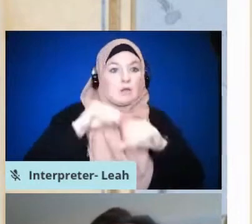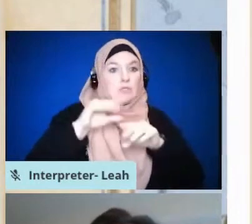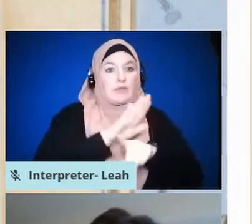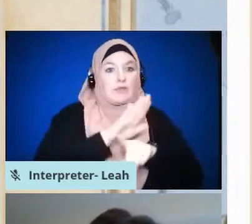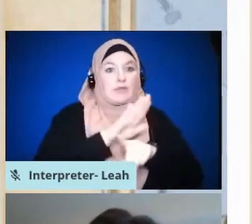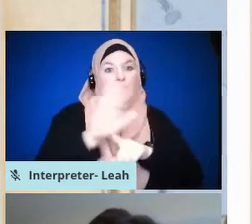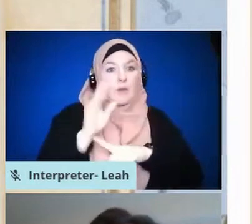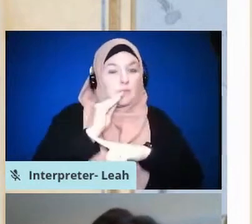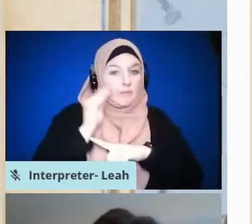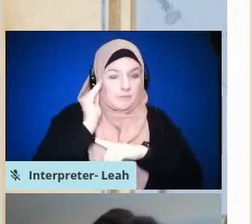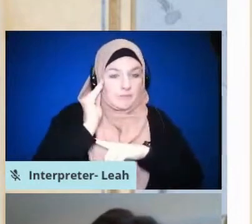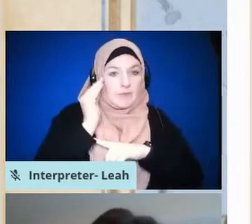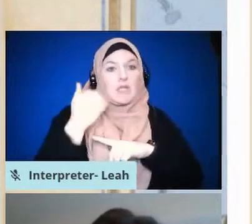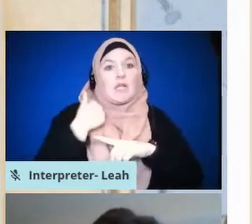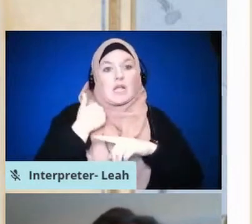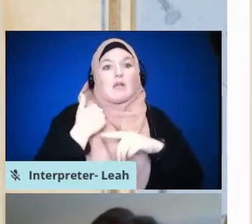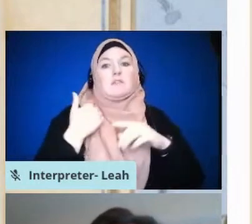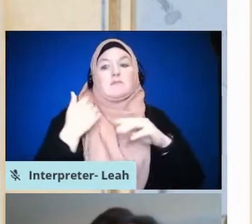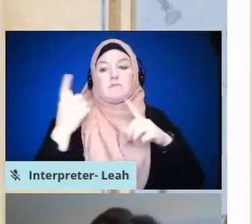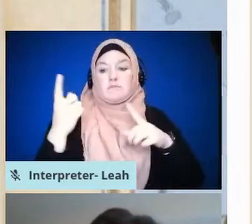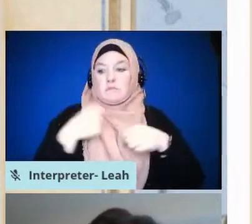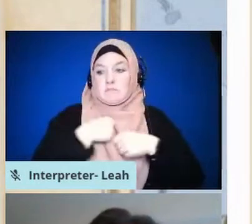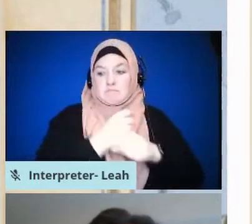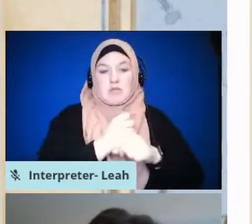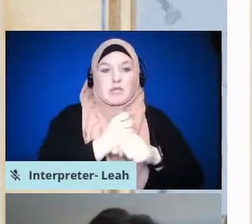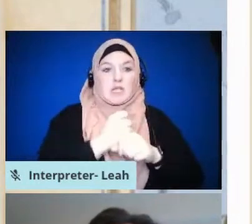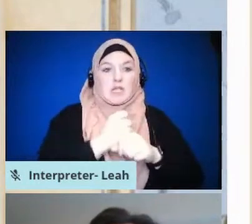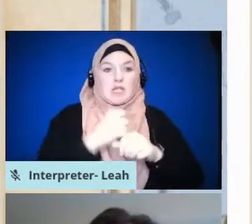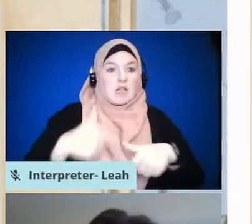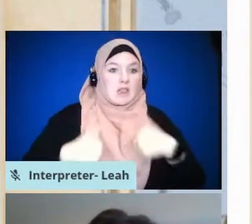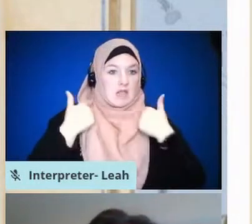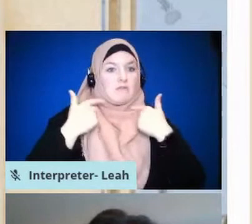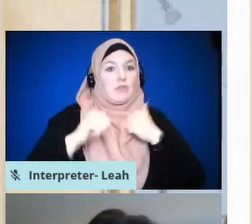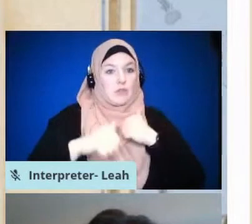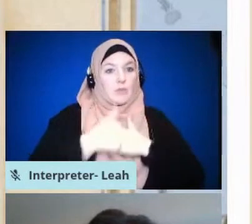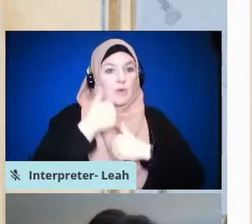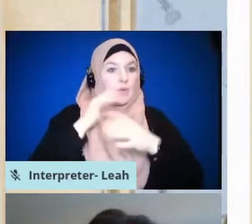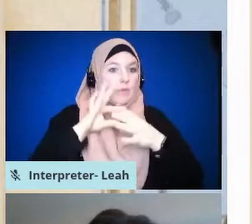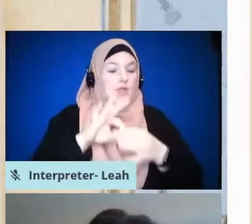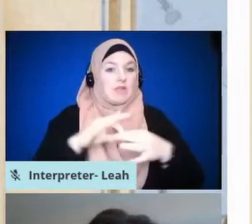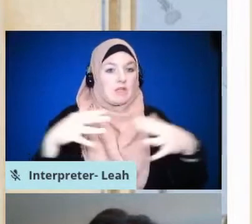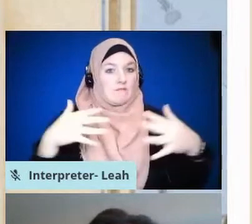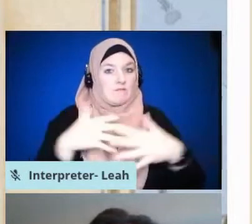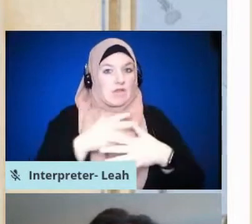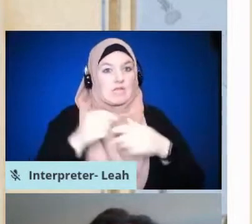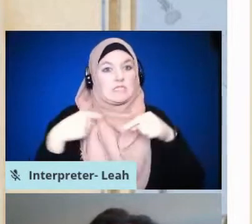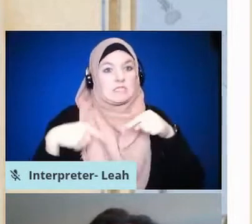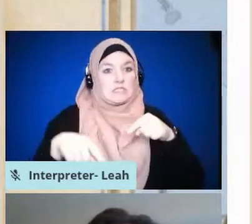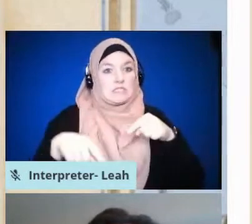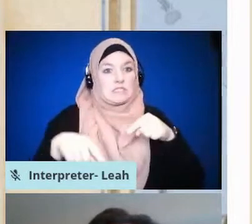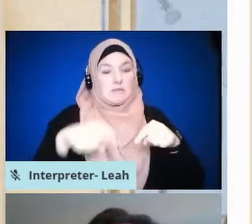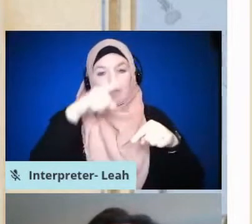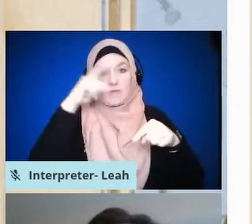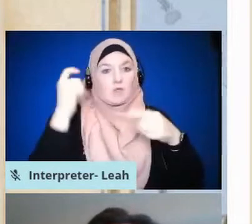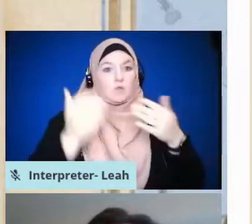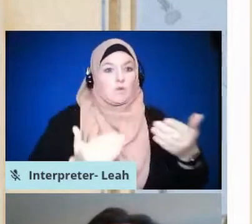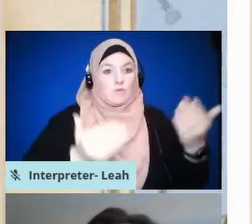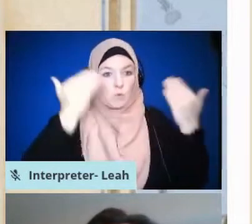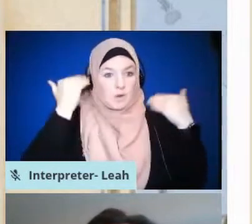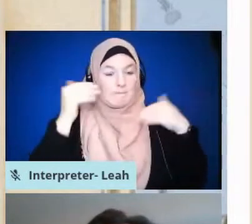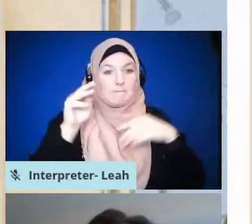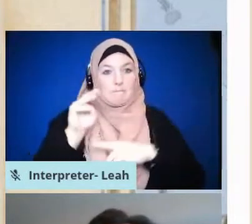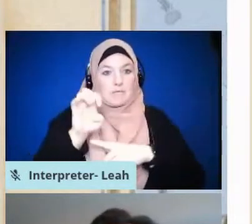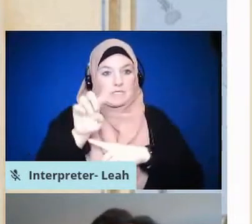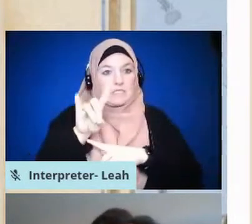households. It has generated a life threat related fear and anxiety due to the overwhelming media